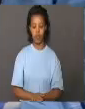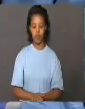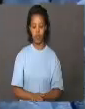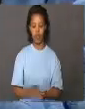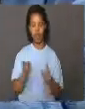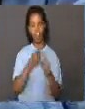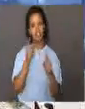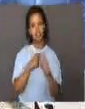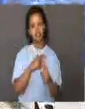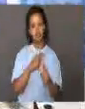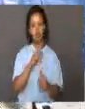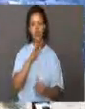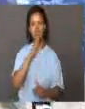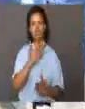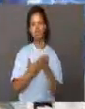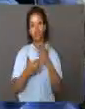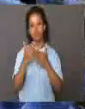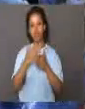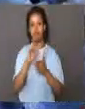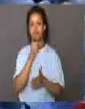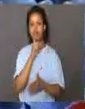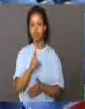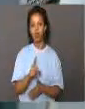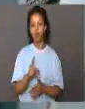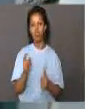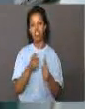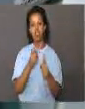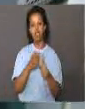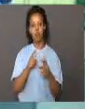The first step is starting the culture.